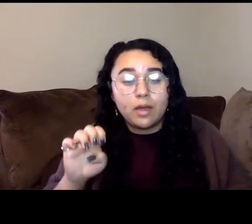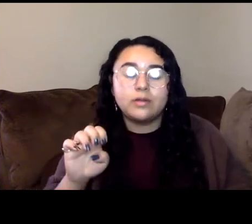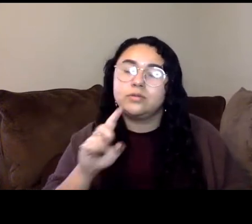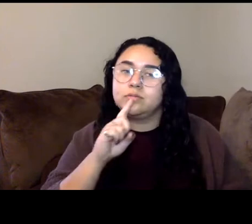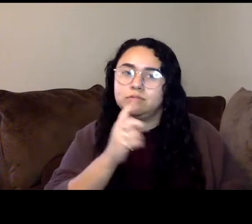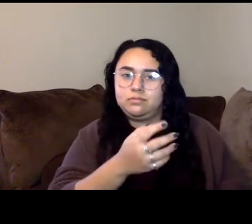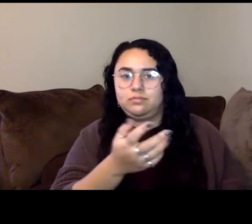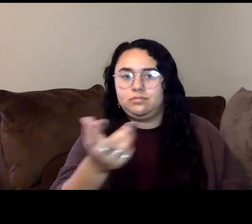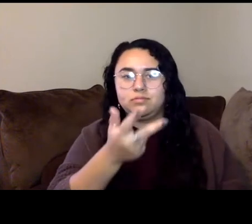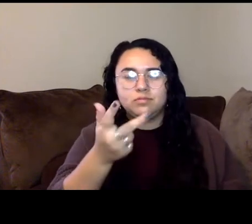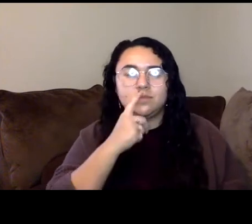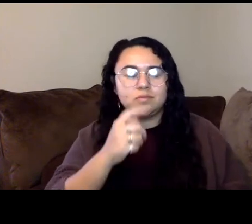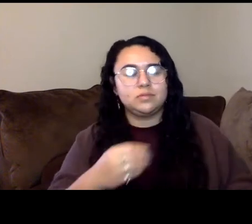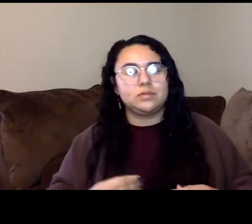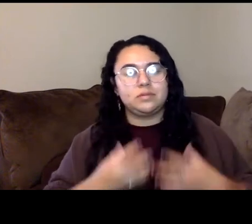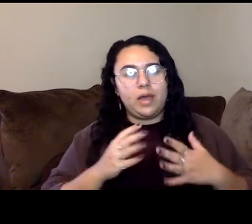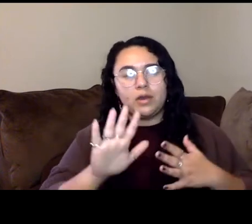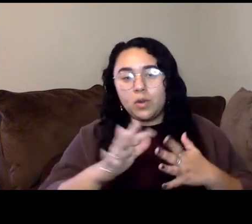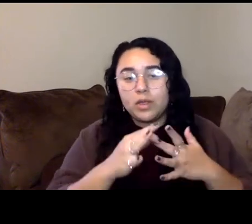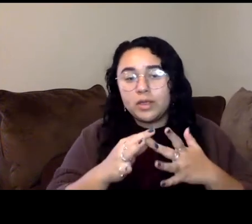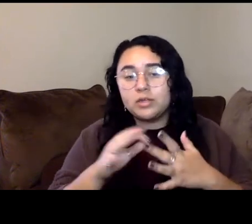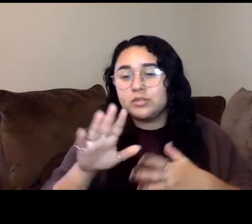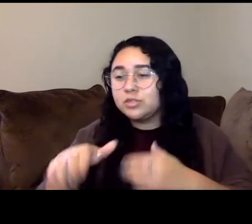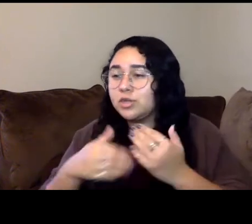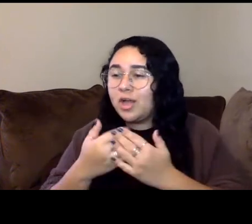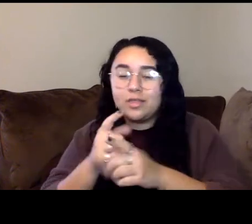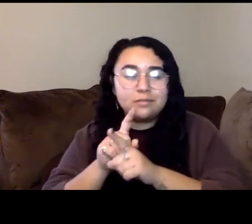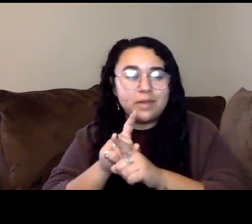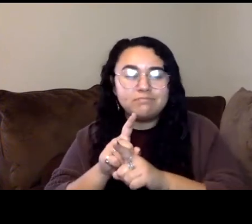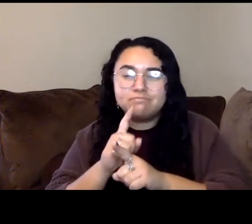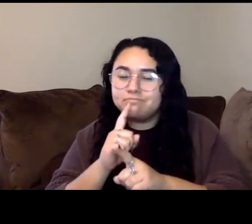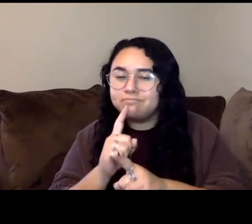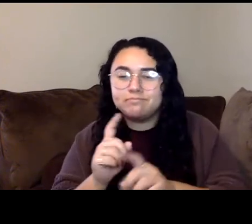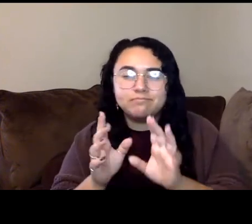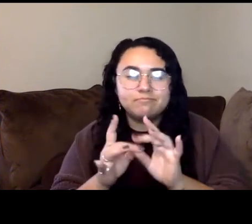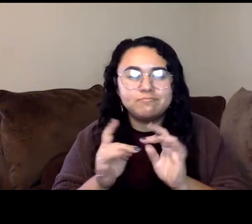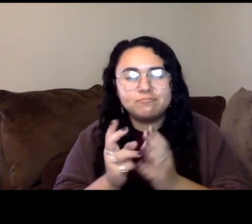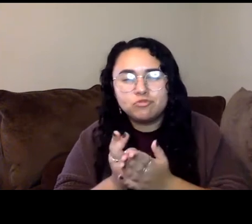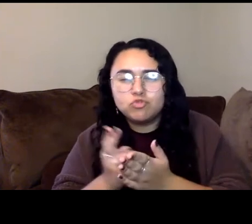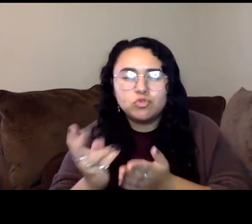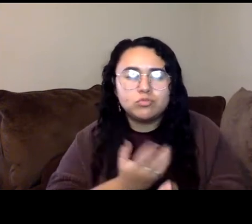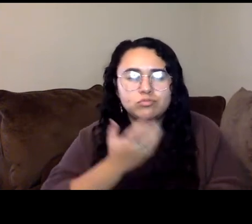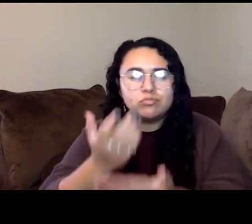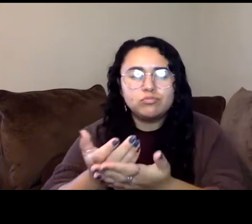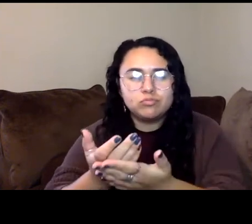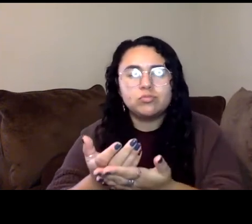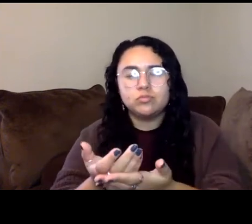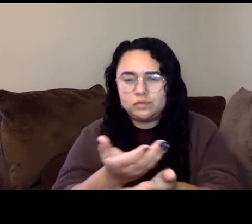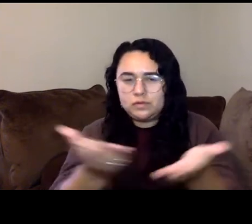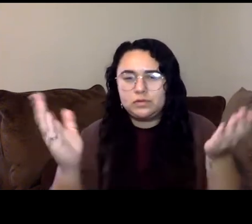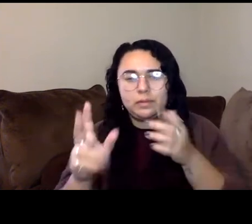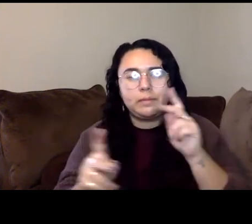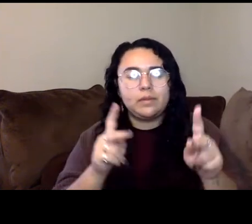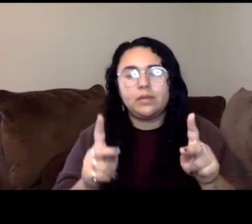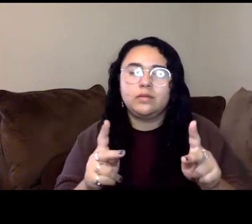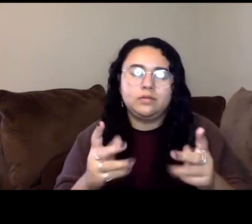by all of the fellows, just speaking the truth, just from day one of the fellowship and putting that out to the sector. I